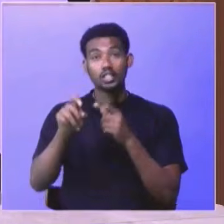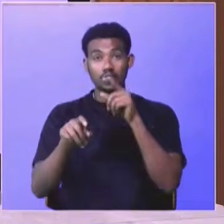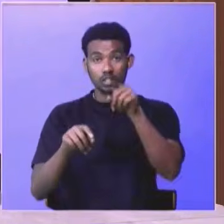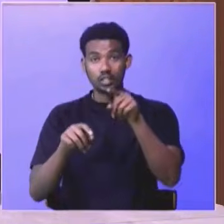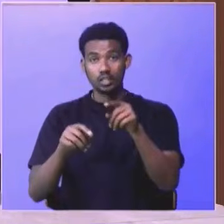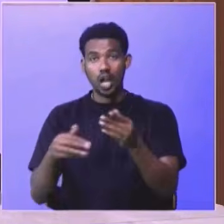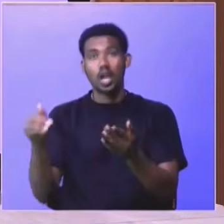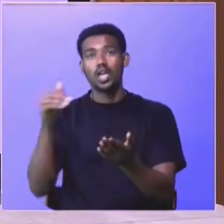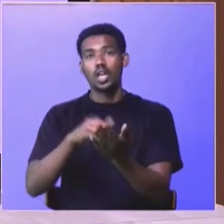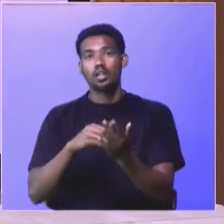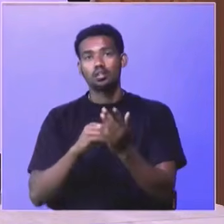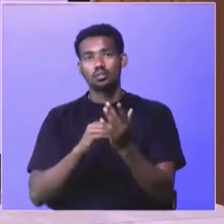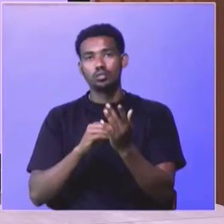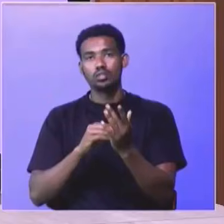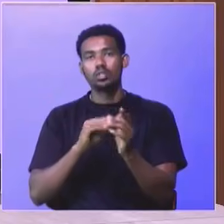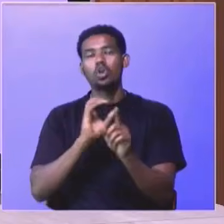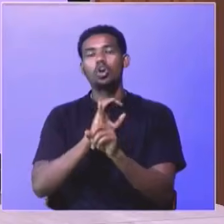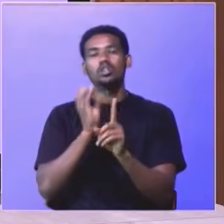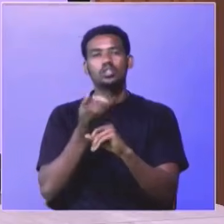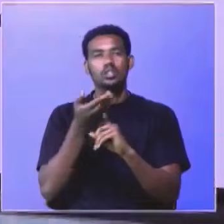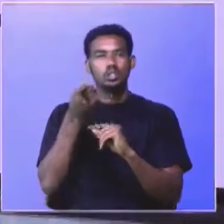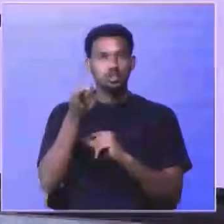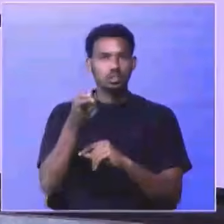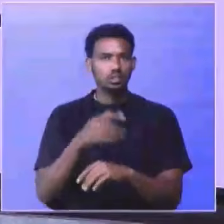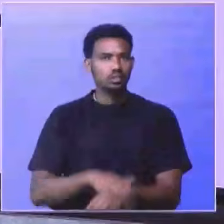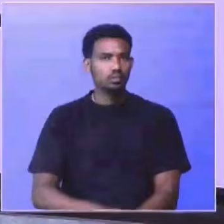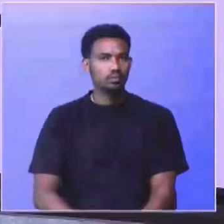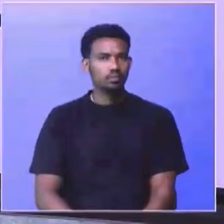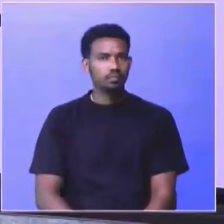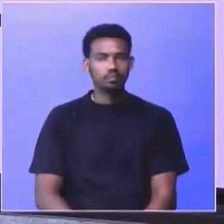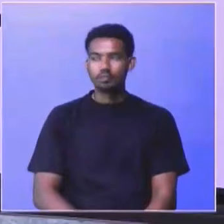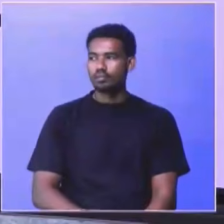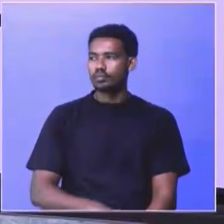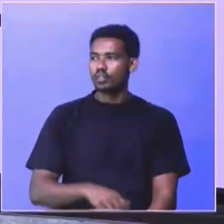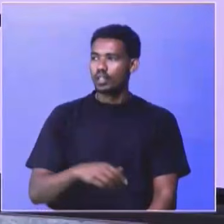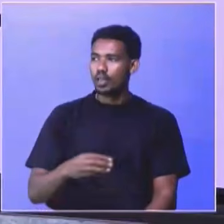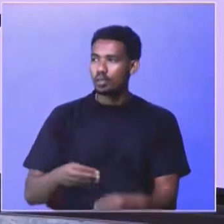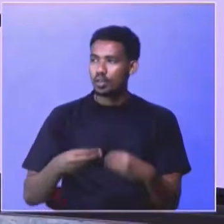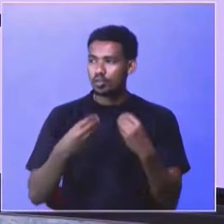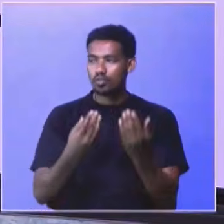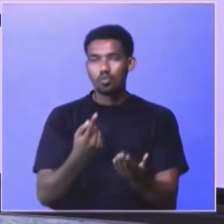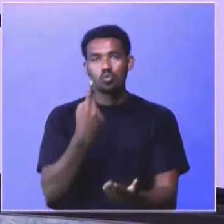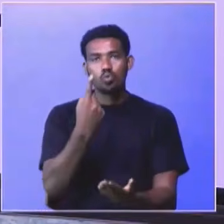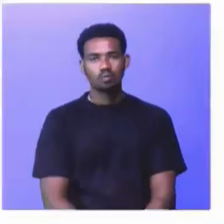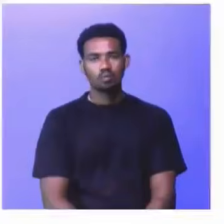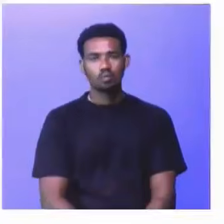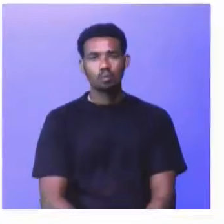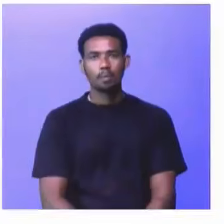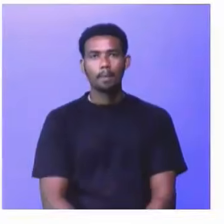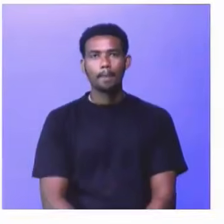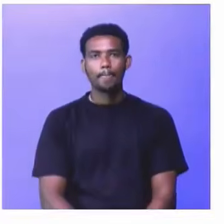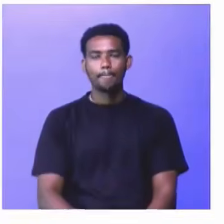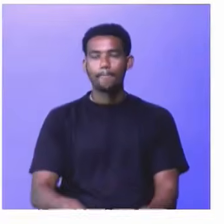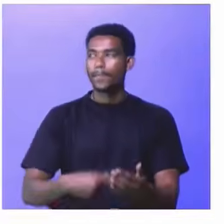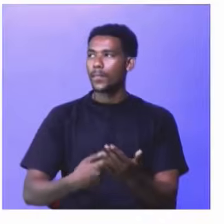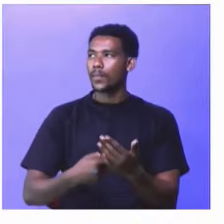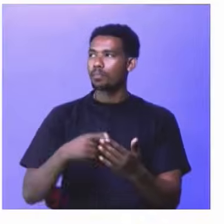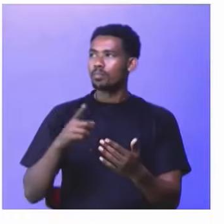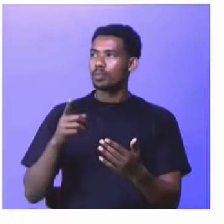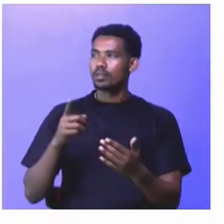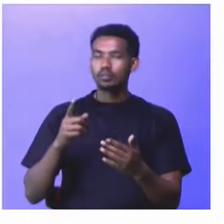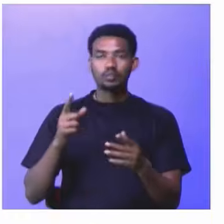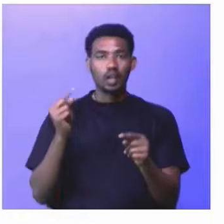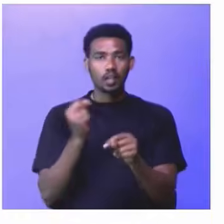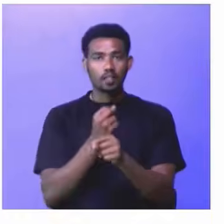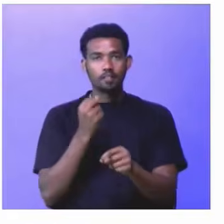again his condition. His condition. Let me give you one more activity. Here is